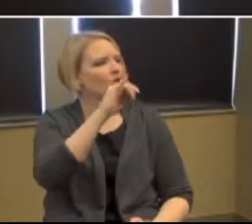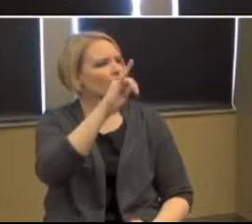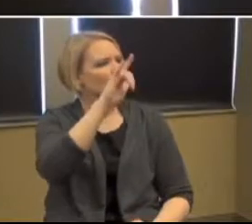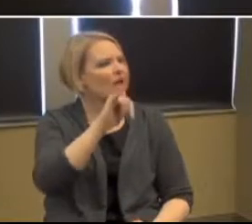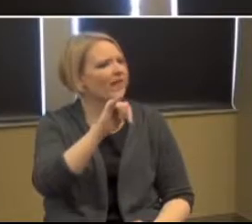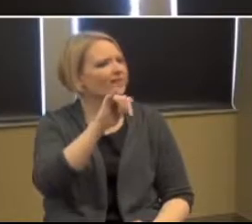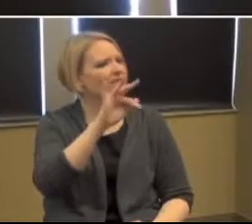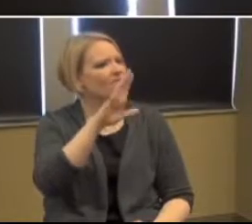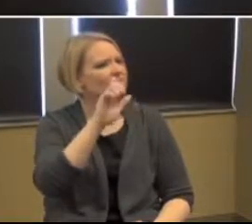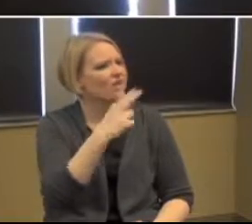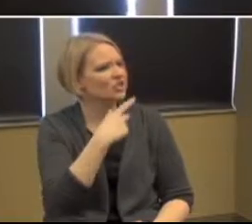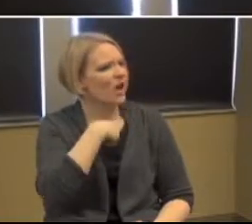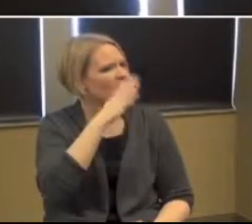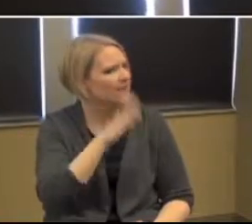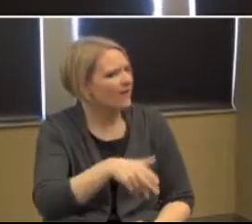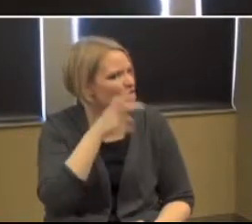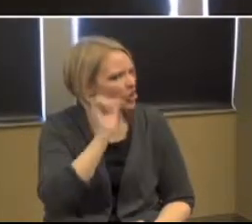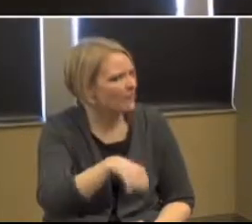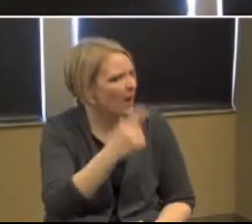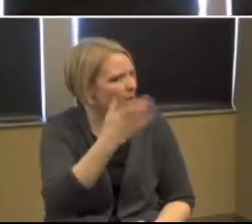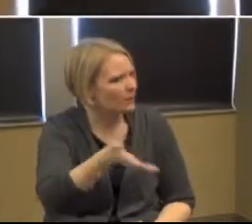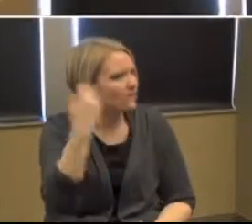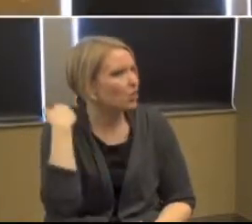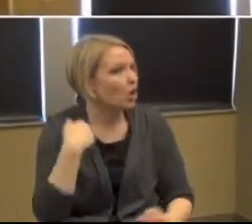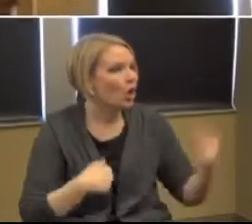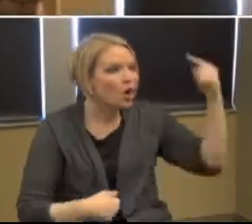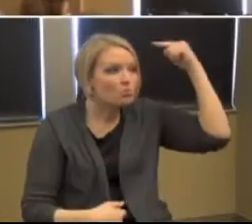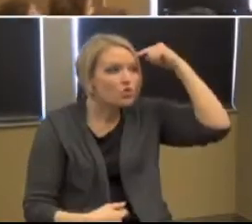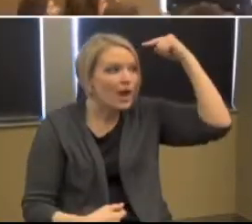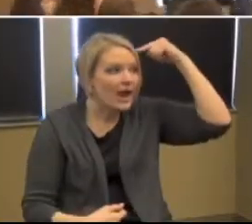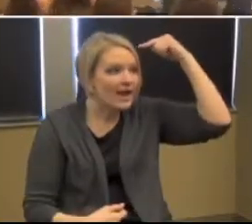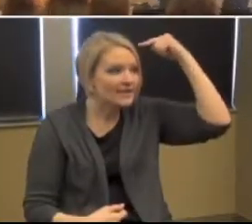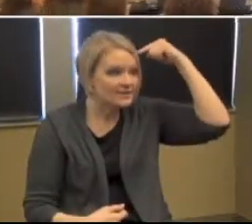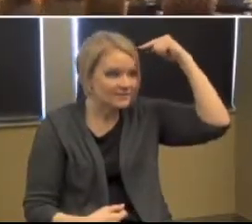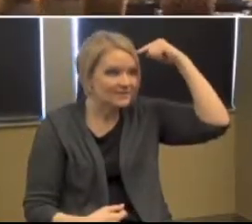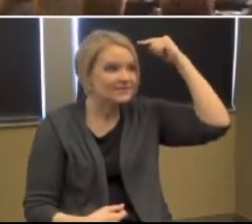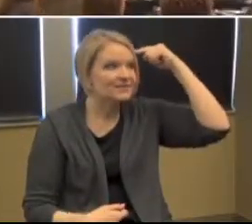Jellyfish. I have never heard of that one. Trains is a huge one.